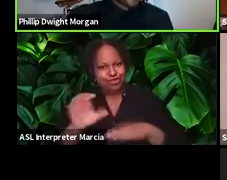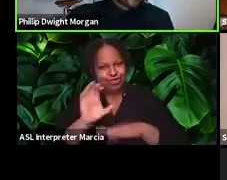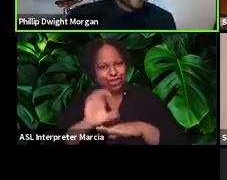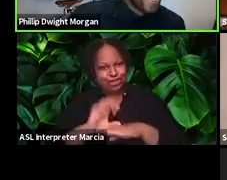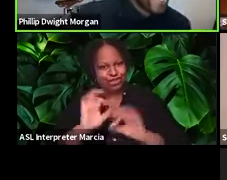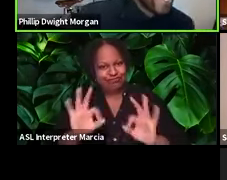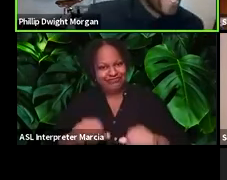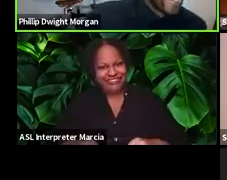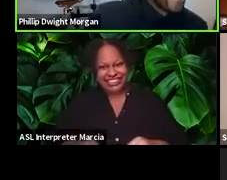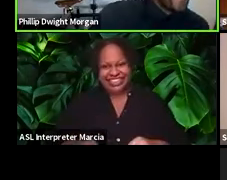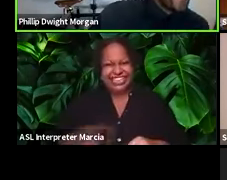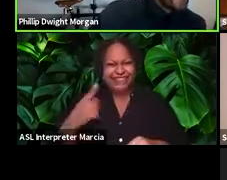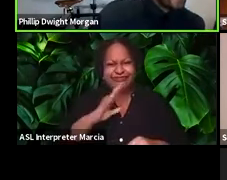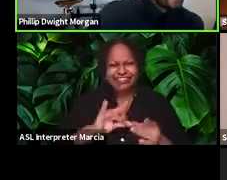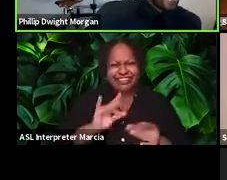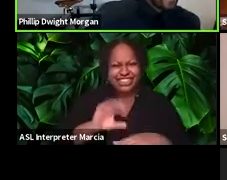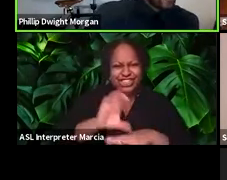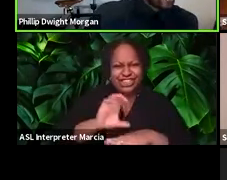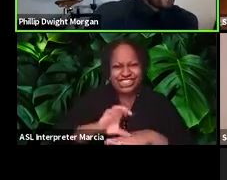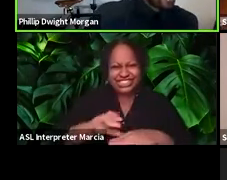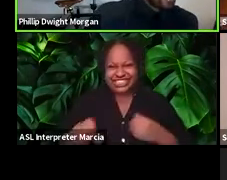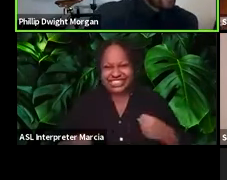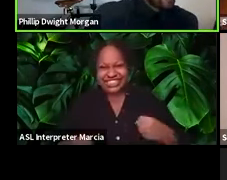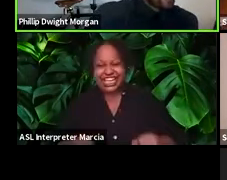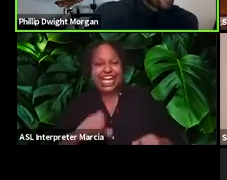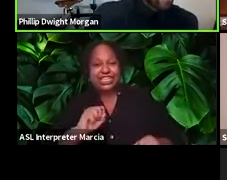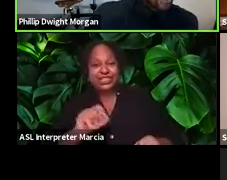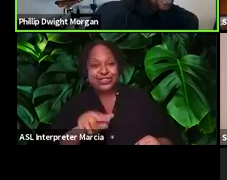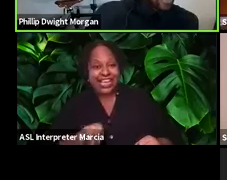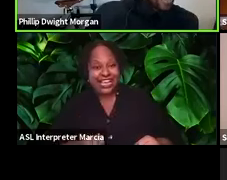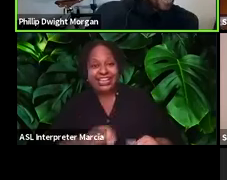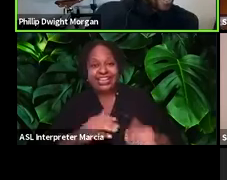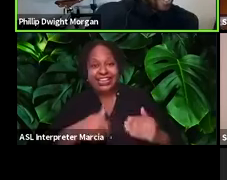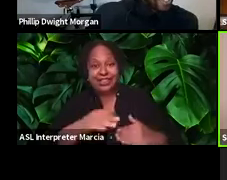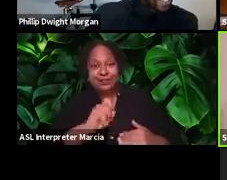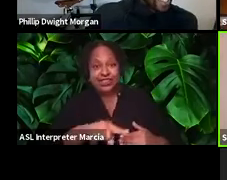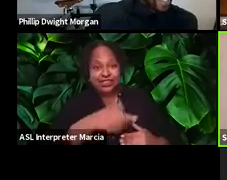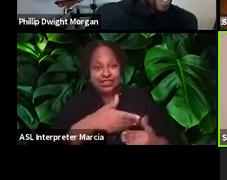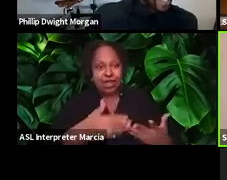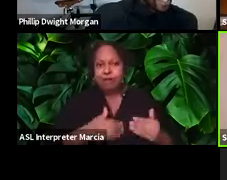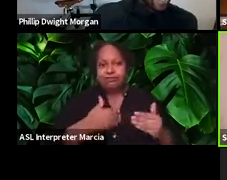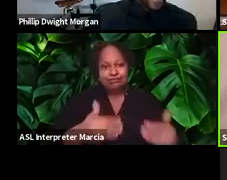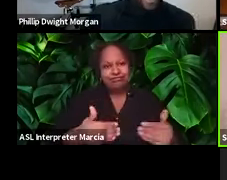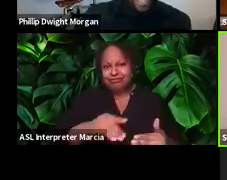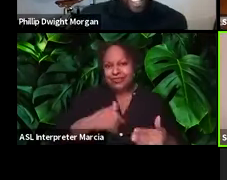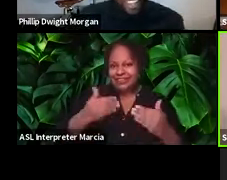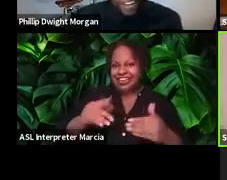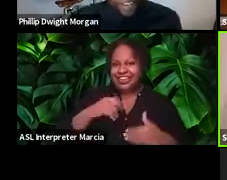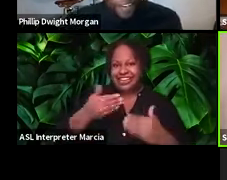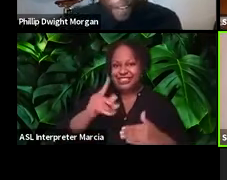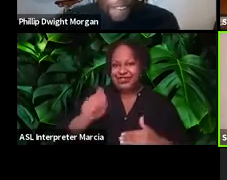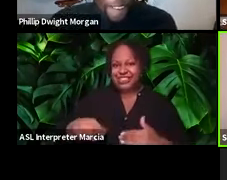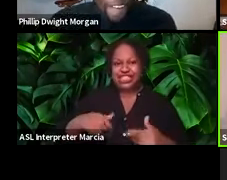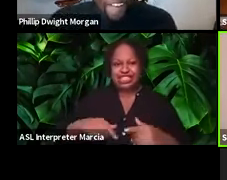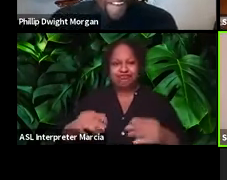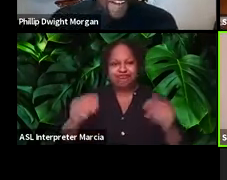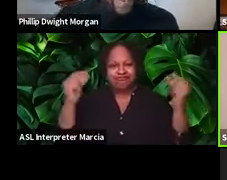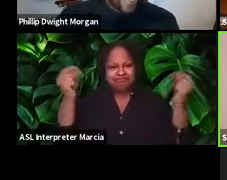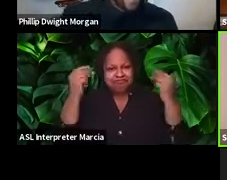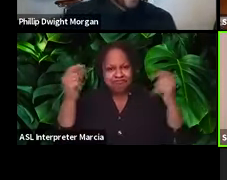Church. Did somebody say church? Suzanne, did you want to jump in on this? Or you want me to go to the next question? No, go ahead to the next question. I was just